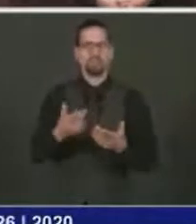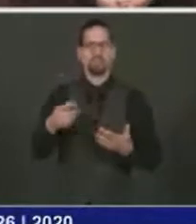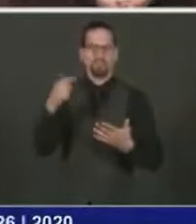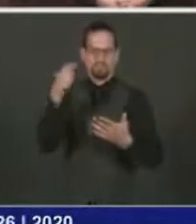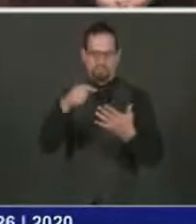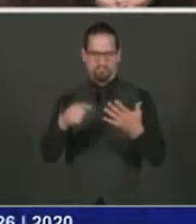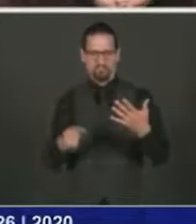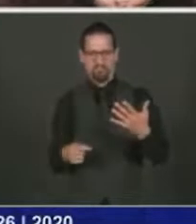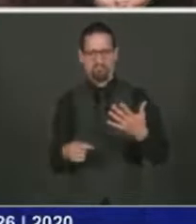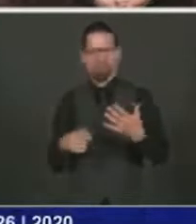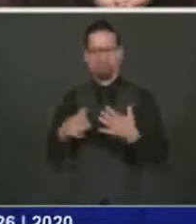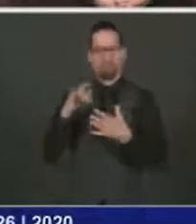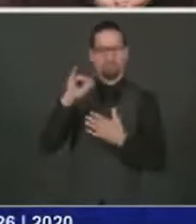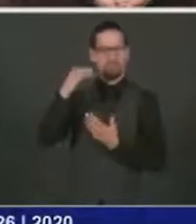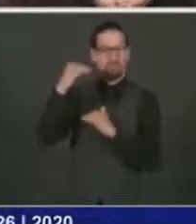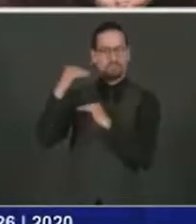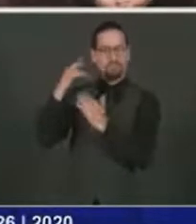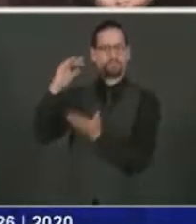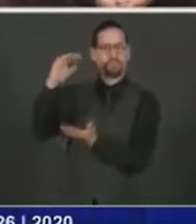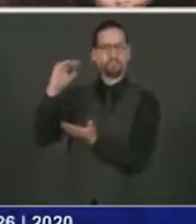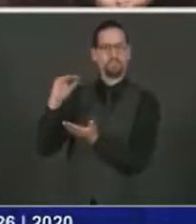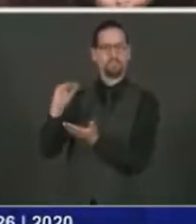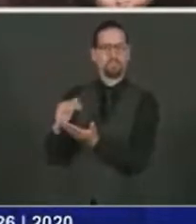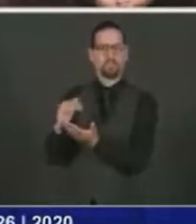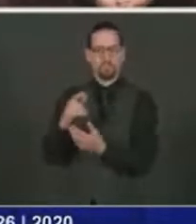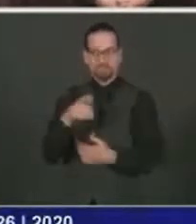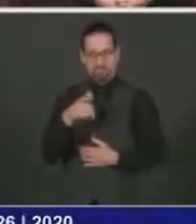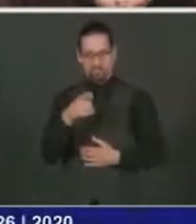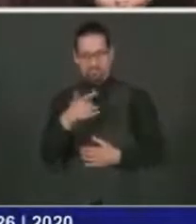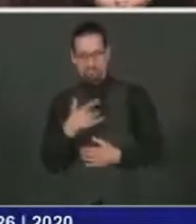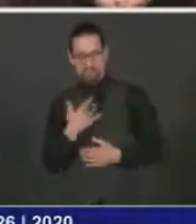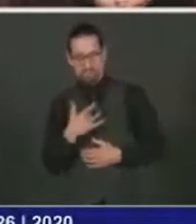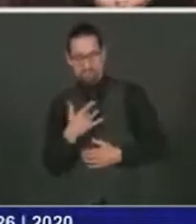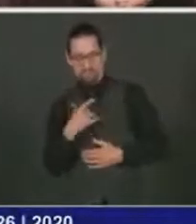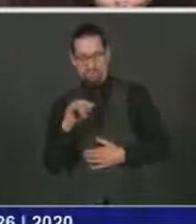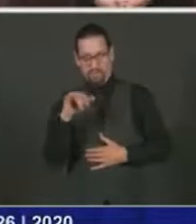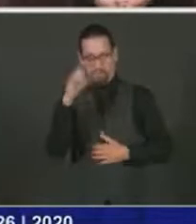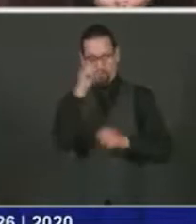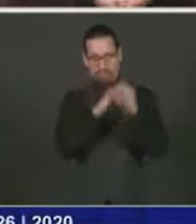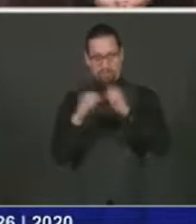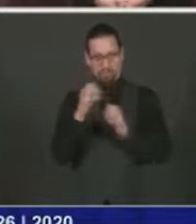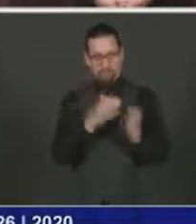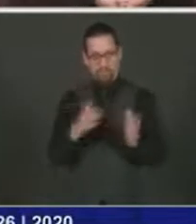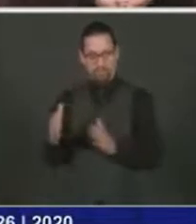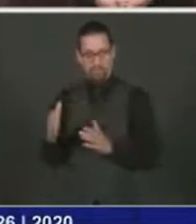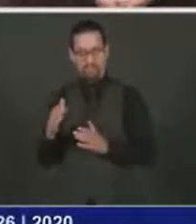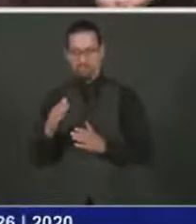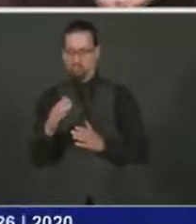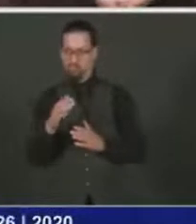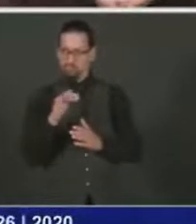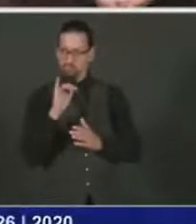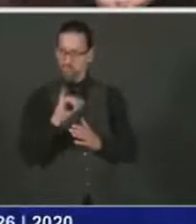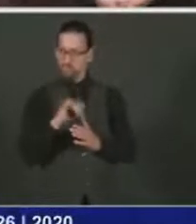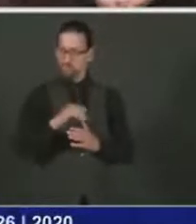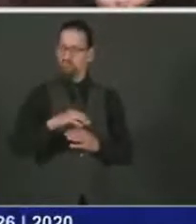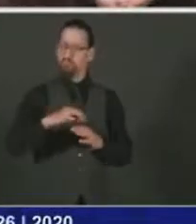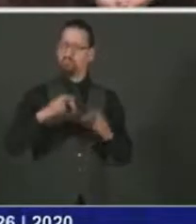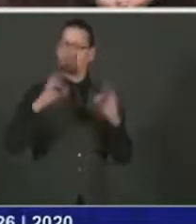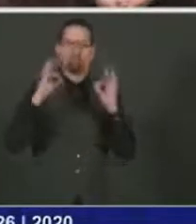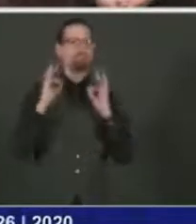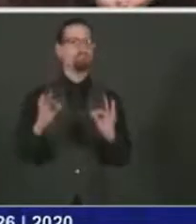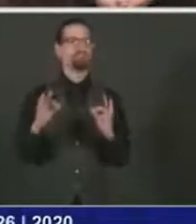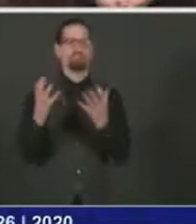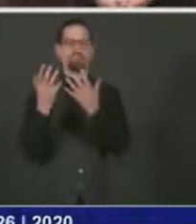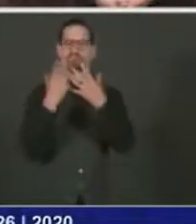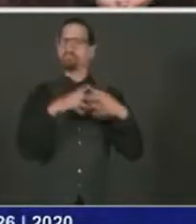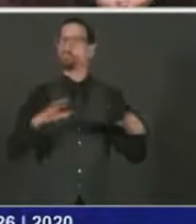that those strategies are able to completely replace the